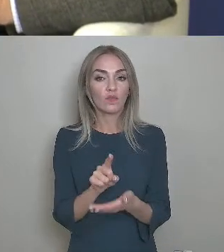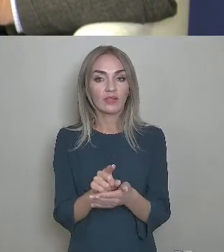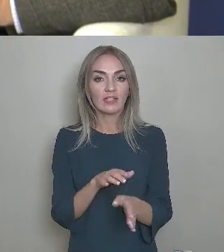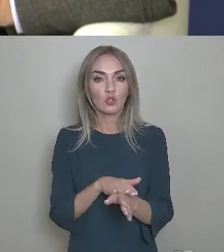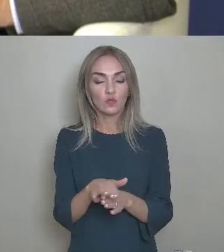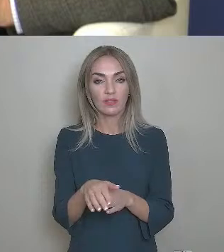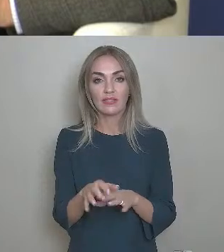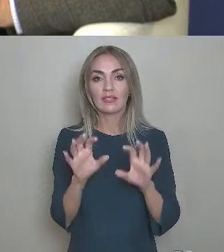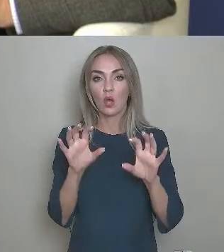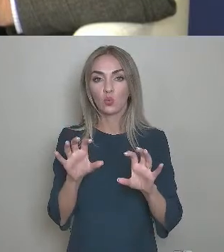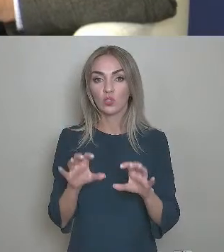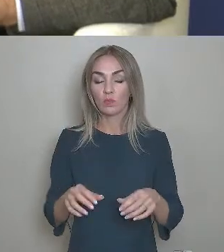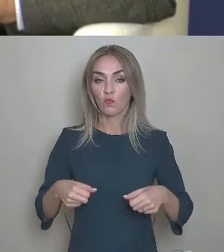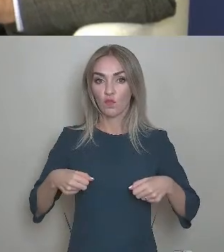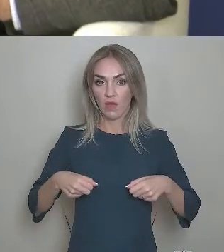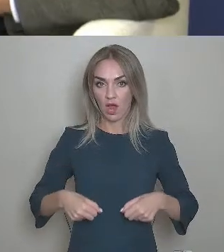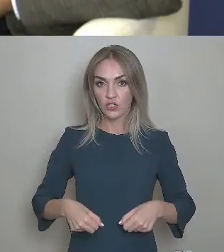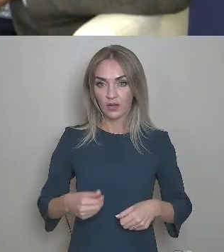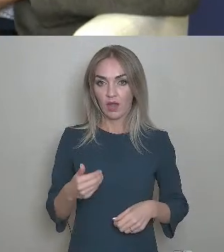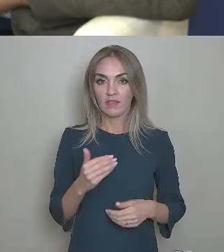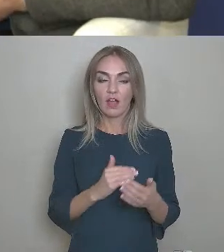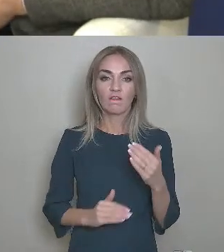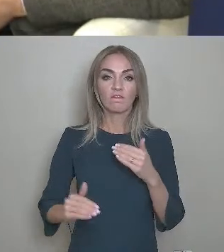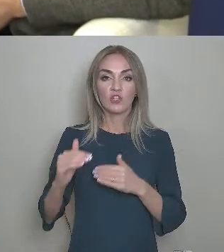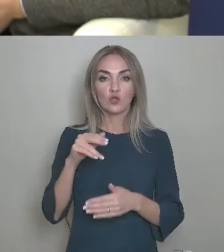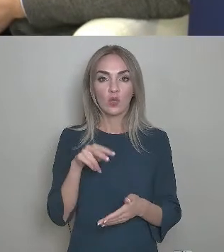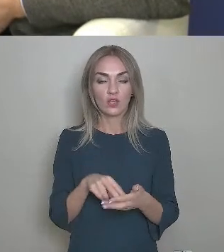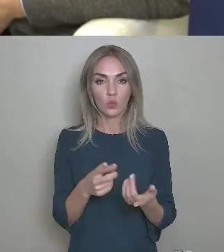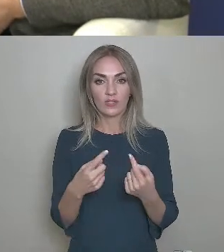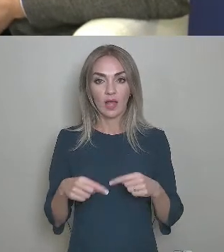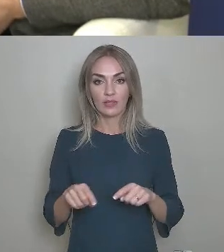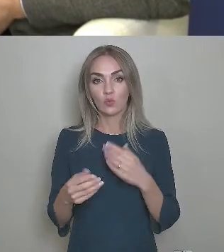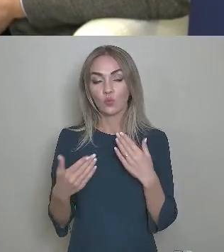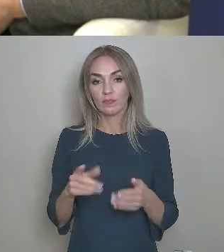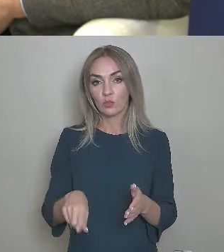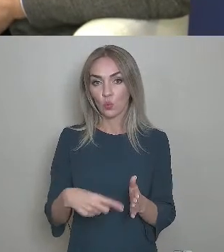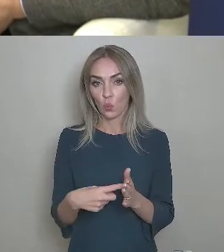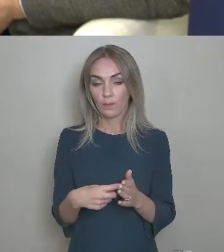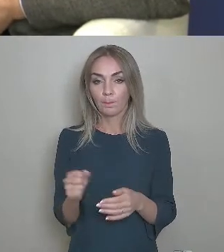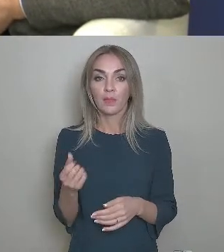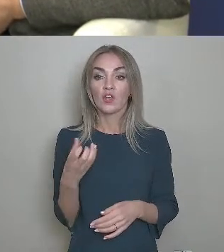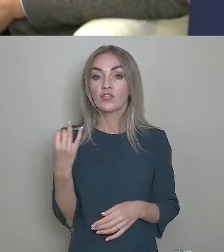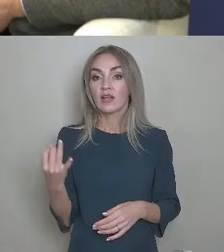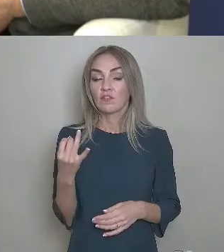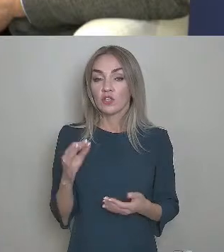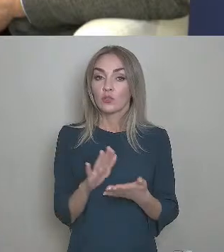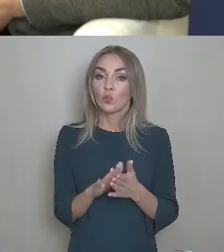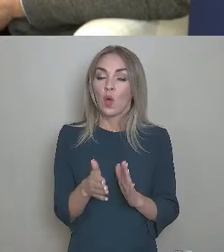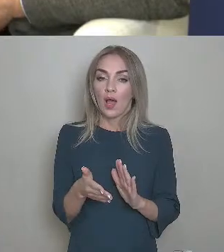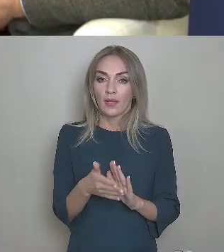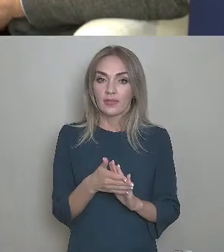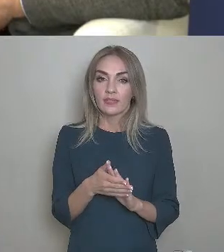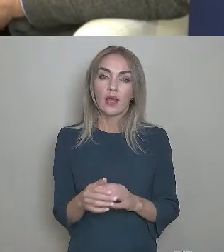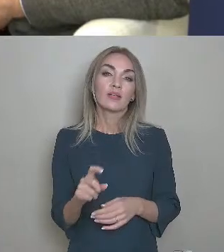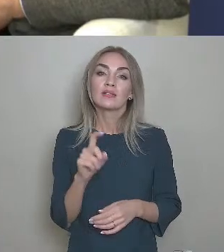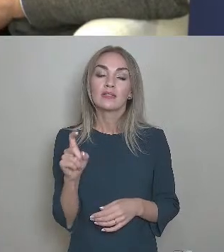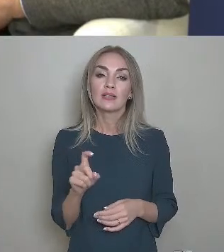particular party should exercise statutory powers with respect to the city